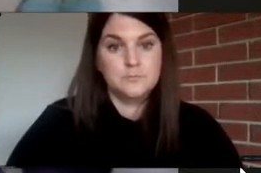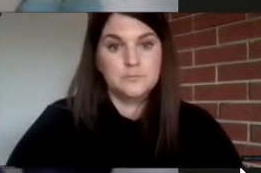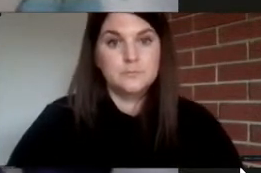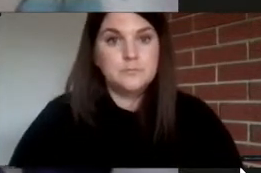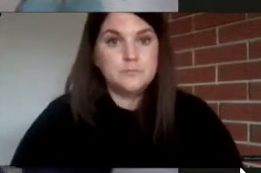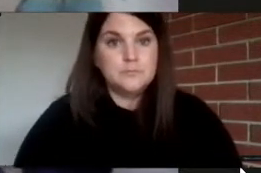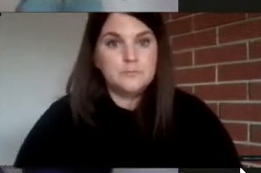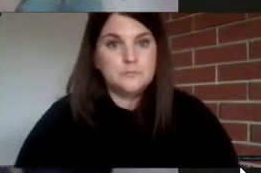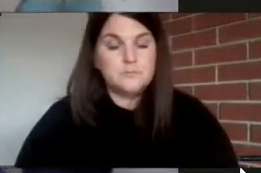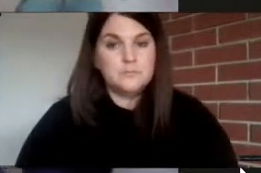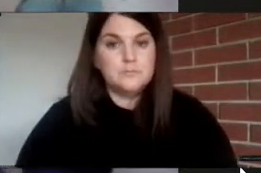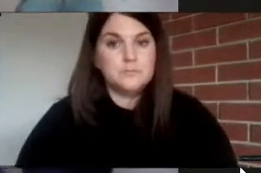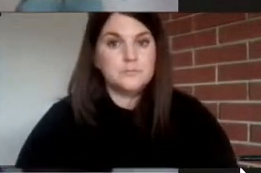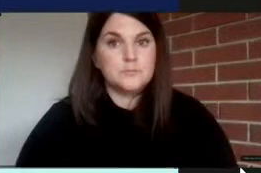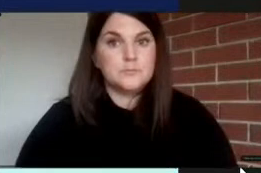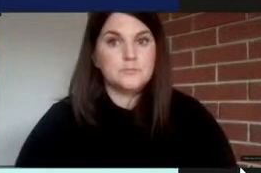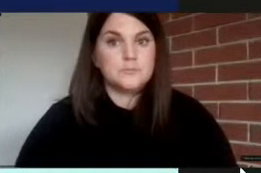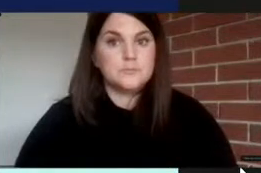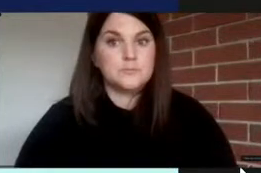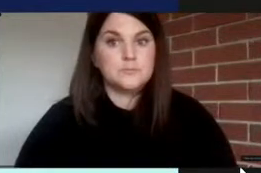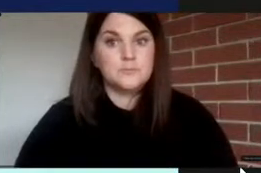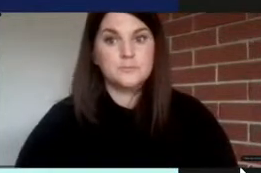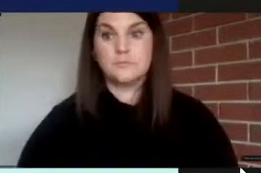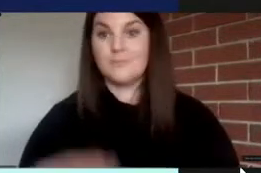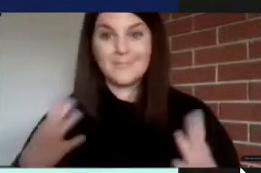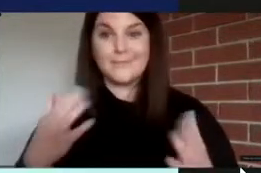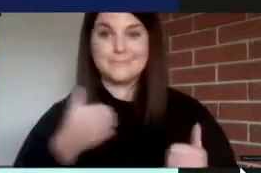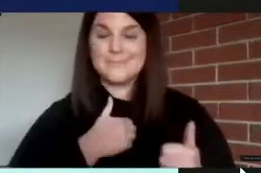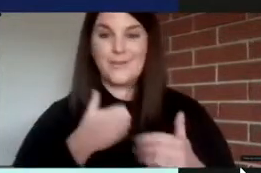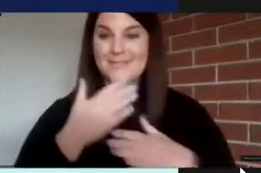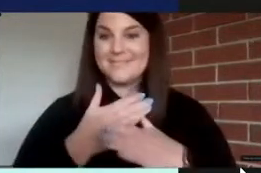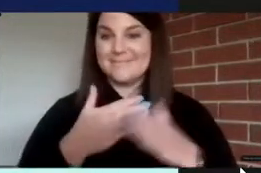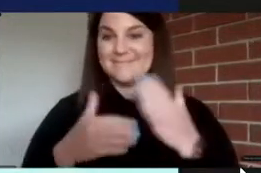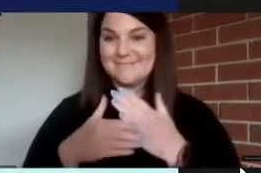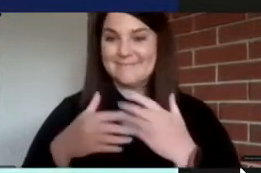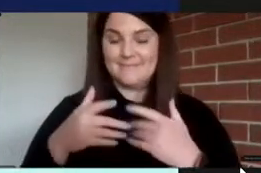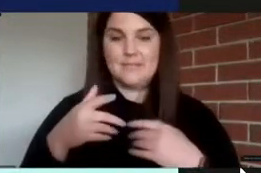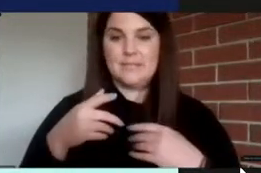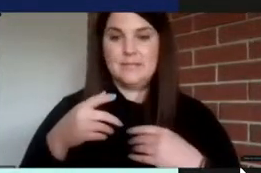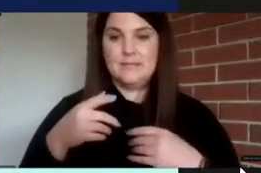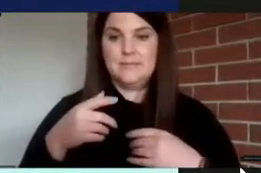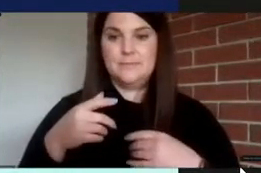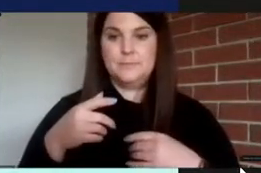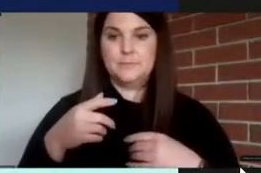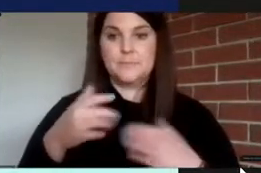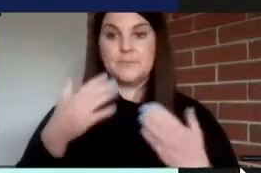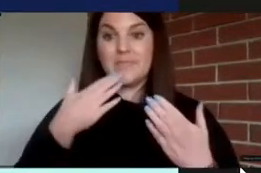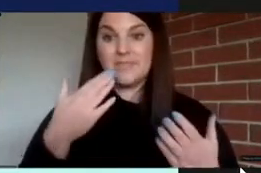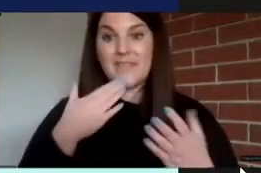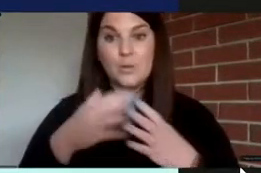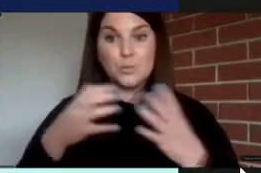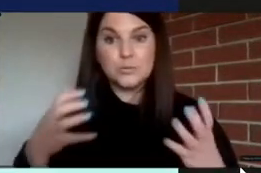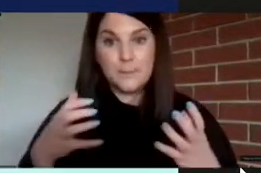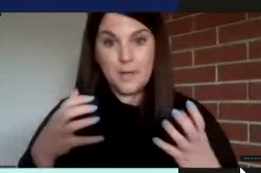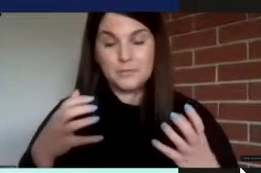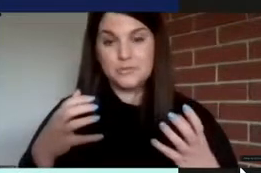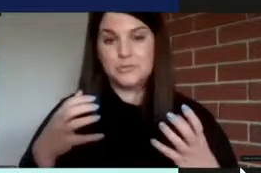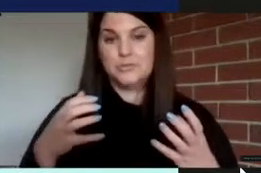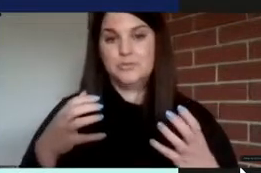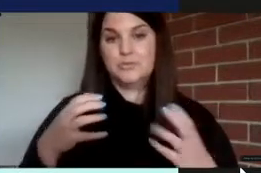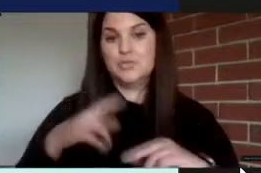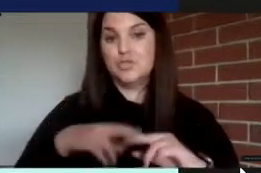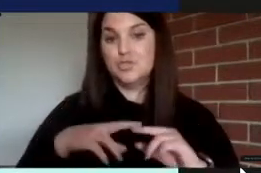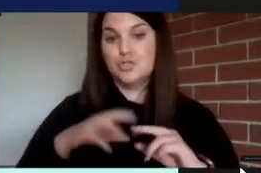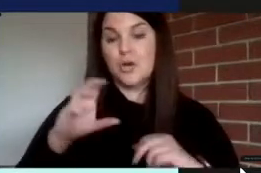Andy, am I calling up? Oh, sorry. My apologies. I think I was loaded to the unmute. Thank you so much, Chair Khaldun. Much